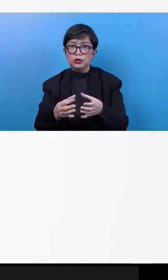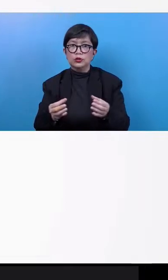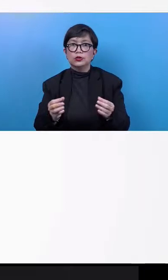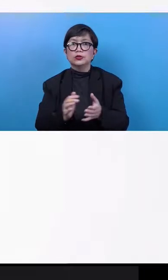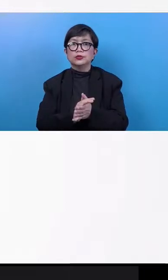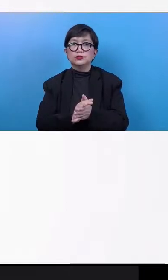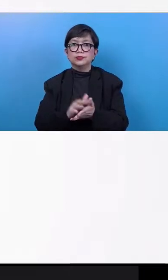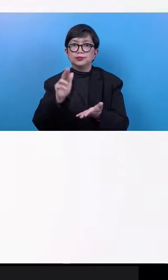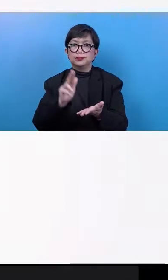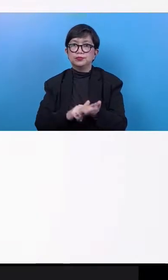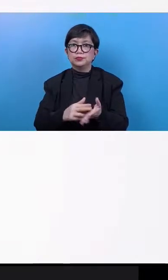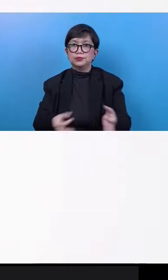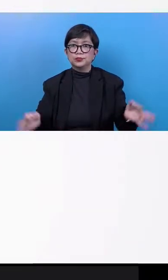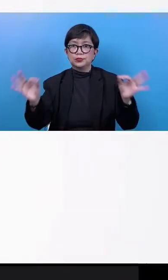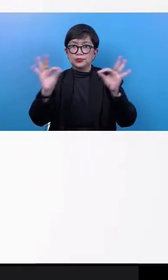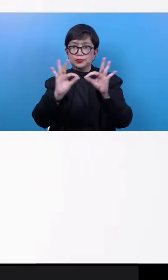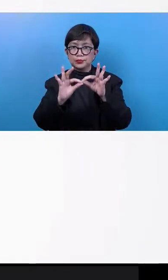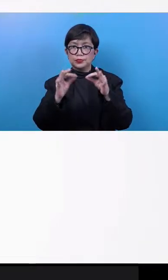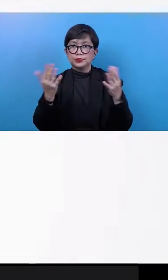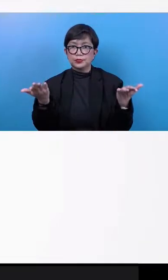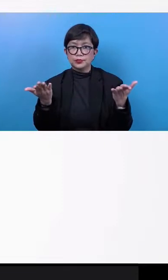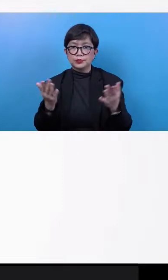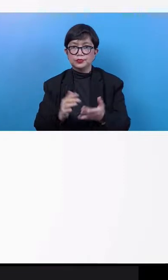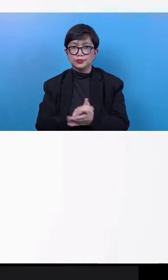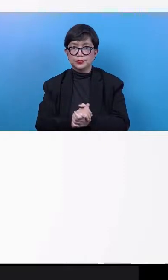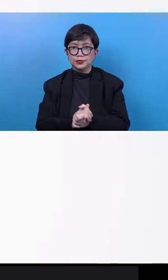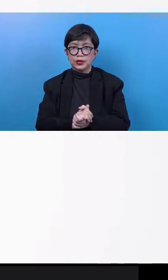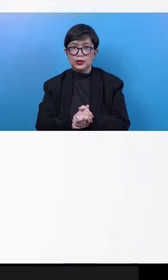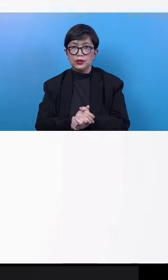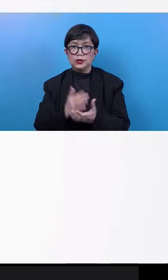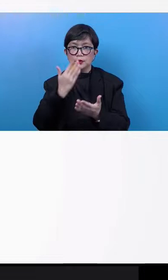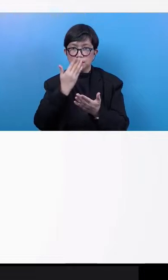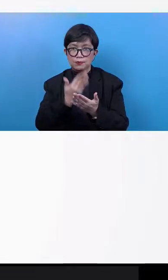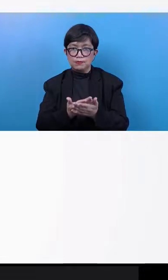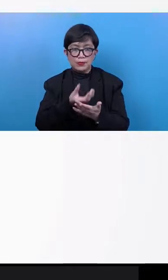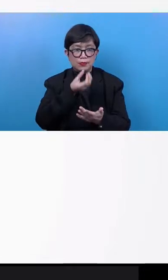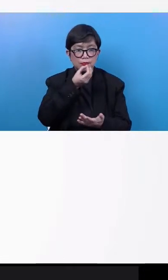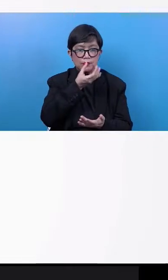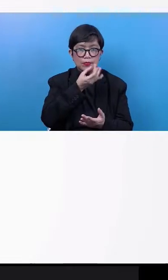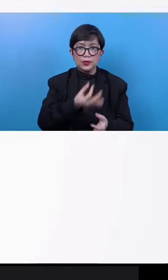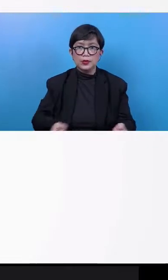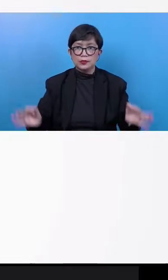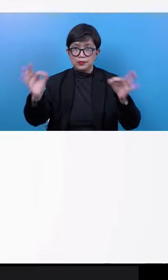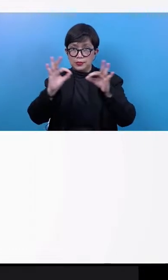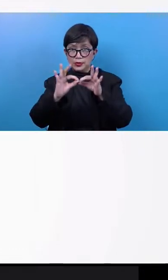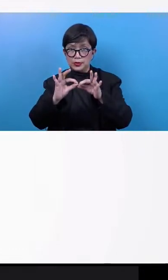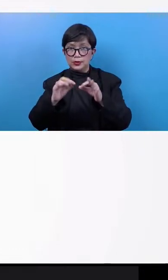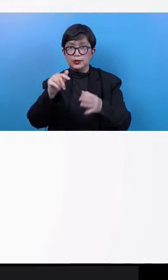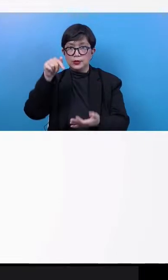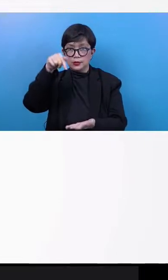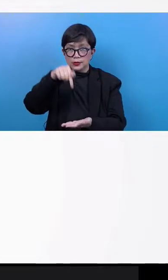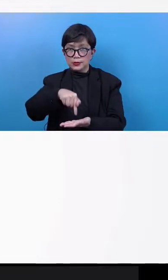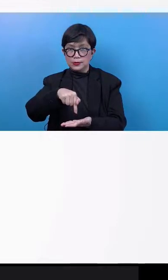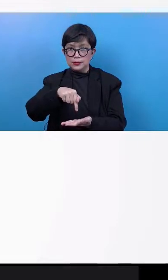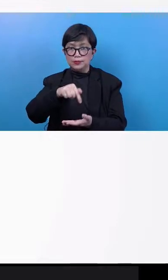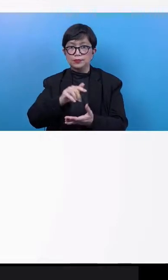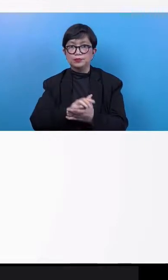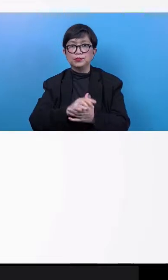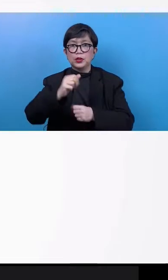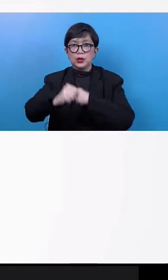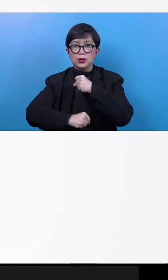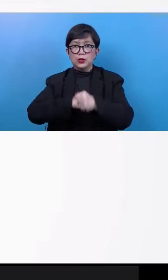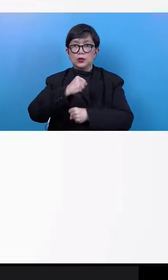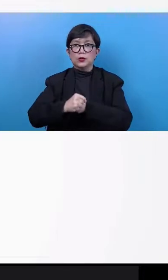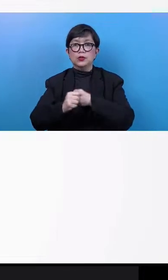Yes, thank you very much. The key message for us through the, I think, activities of ASEAN, this ASEAN